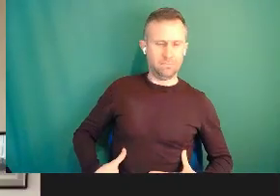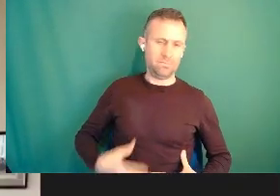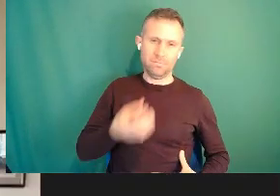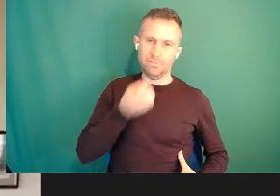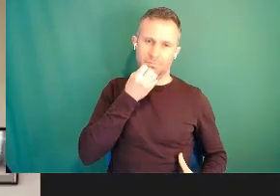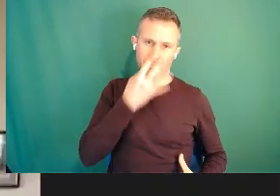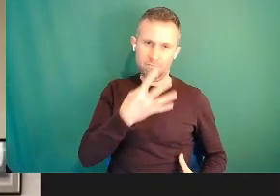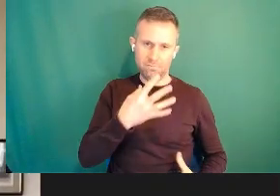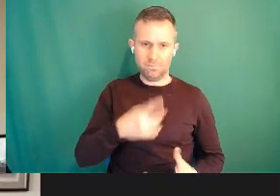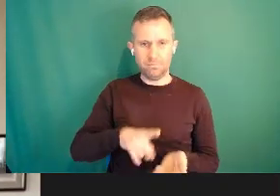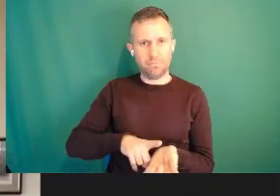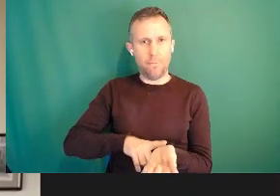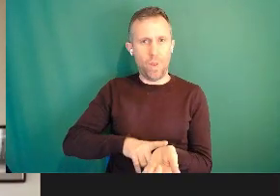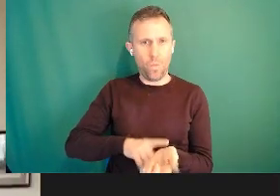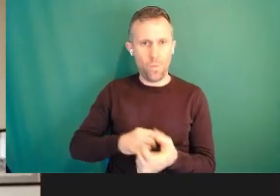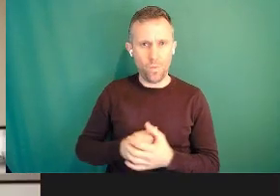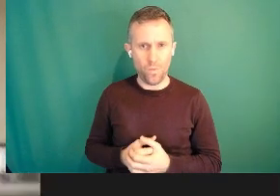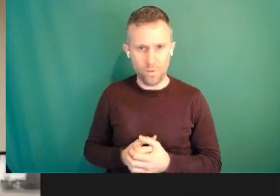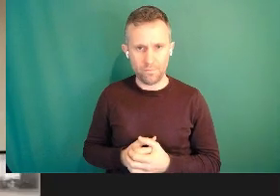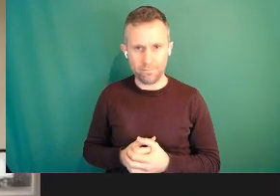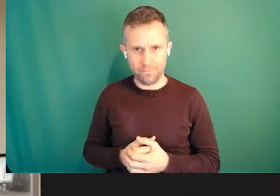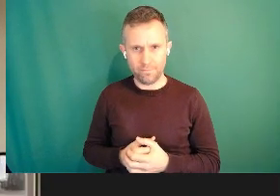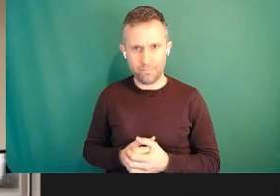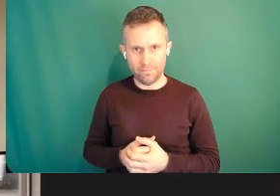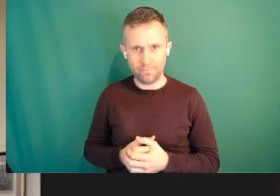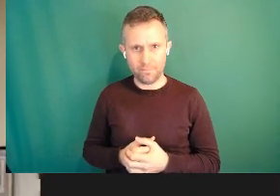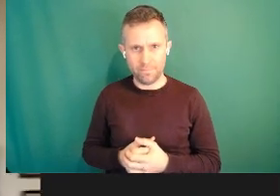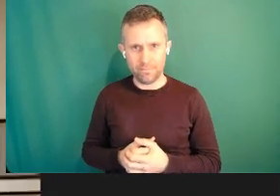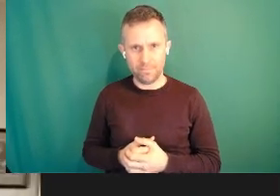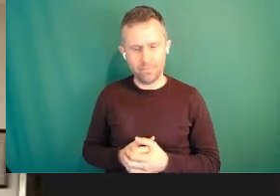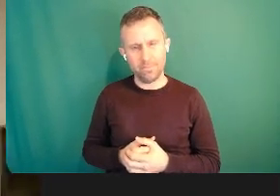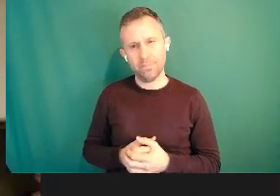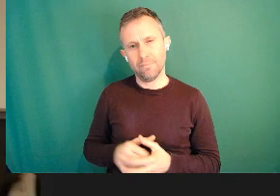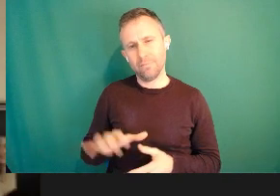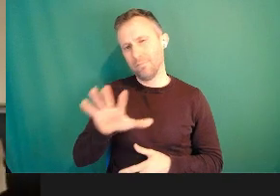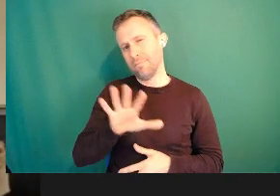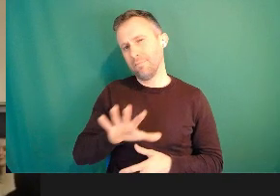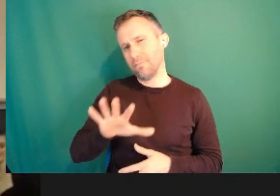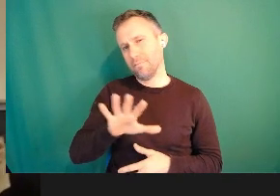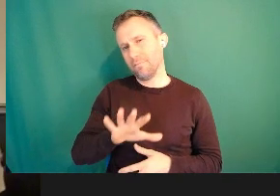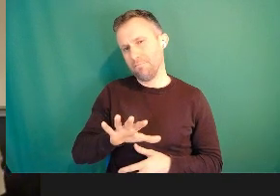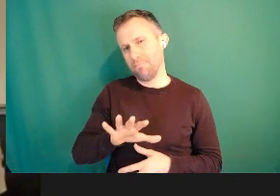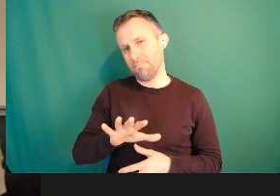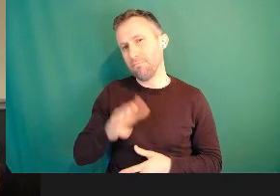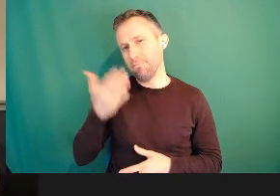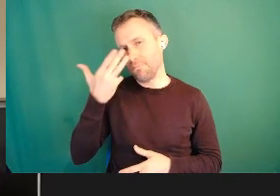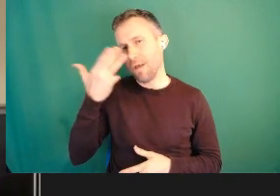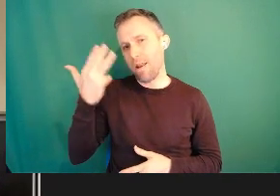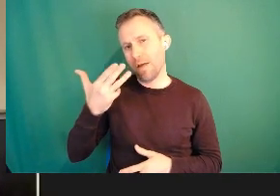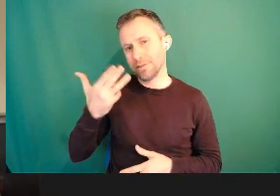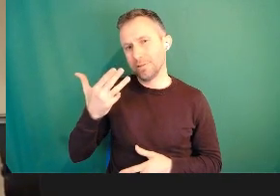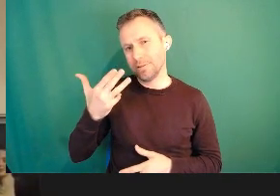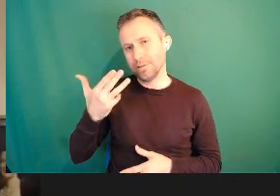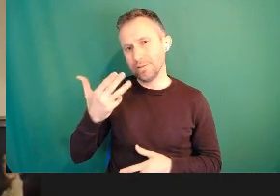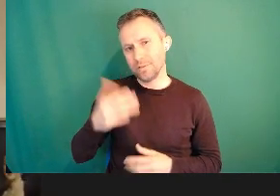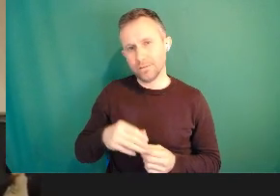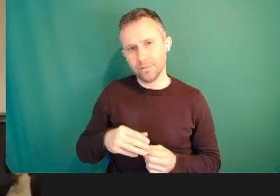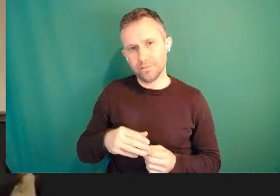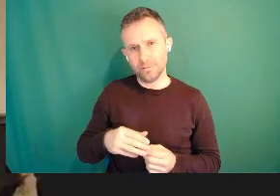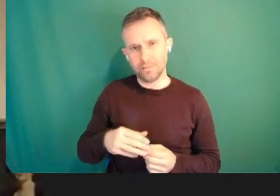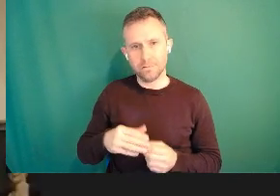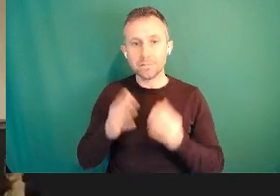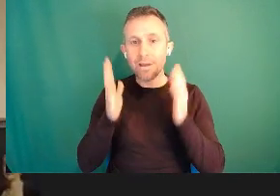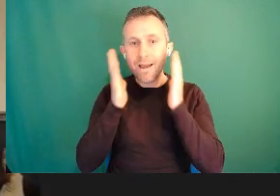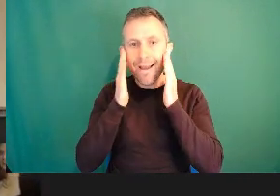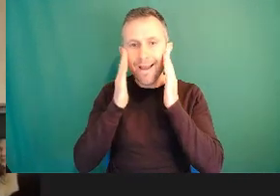over here, and that she probably would have been about 19 in that portrait. Then we've got this bust here. This is Jack, so